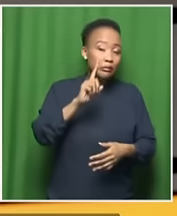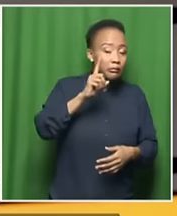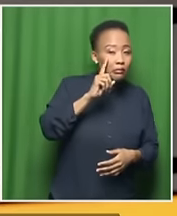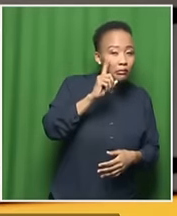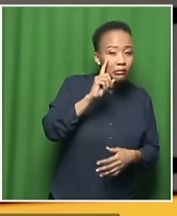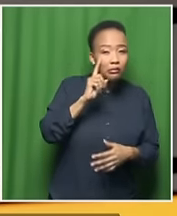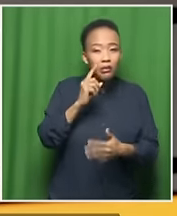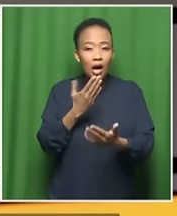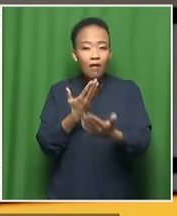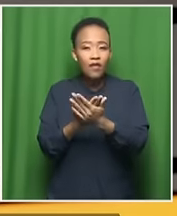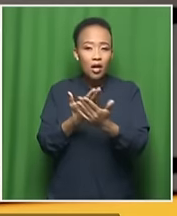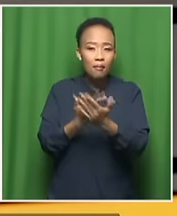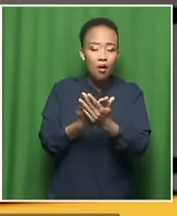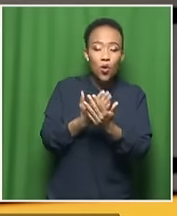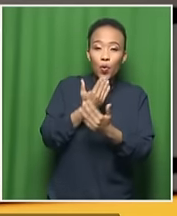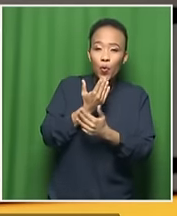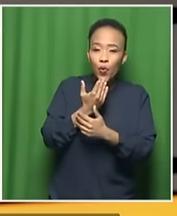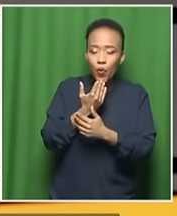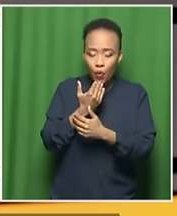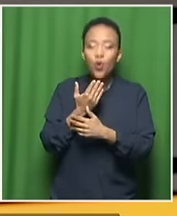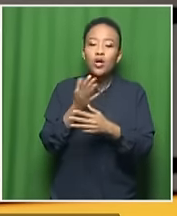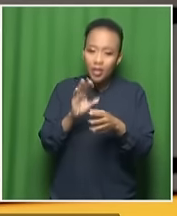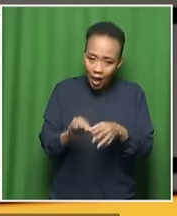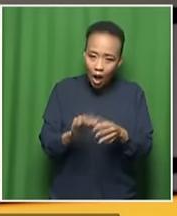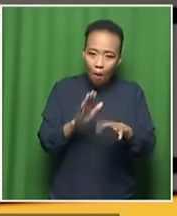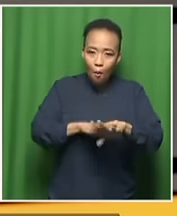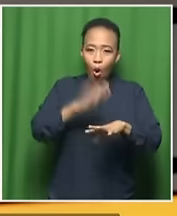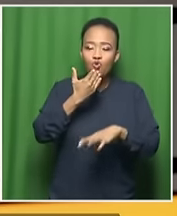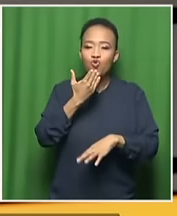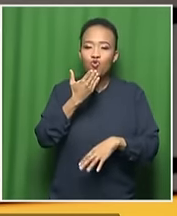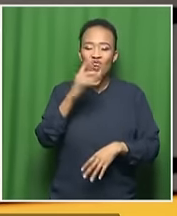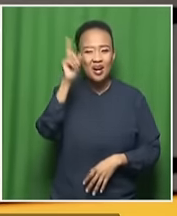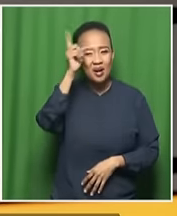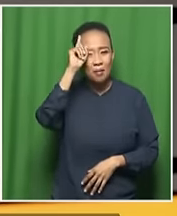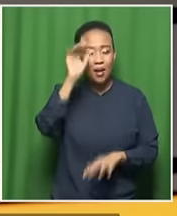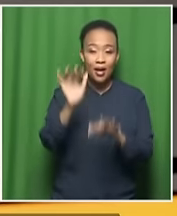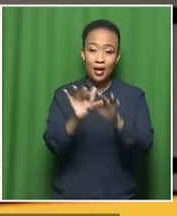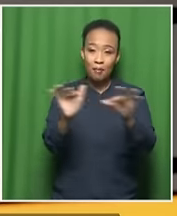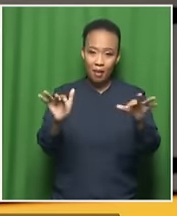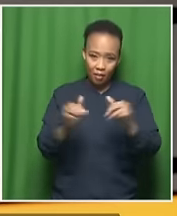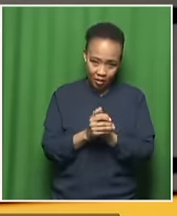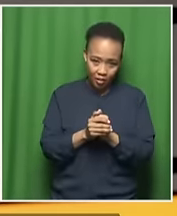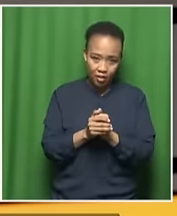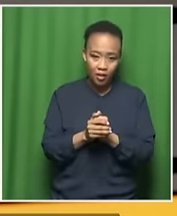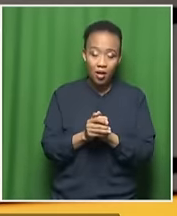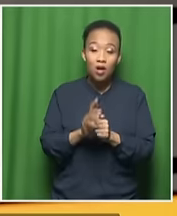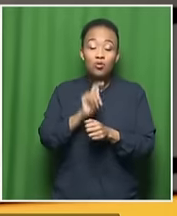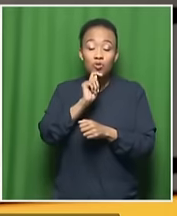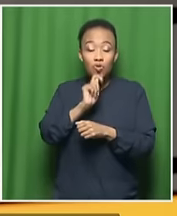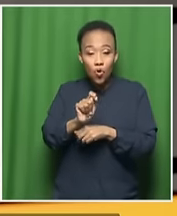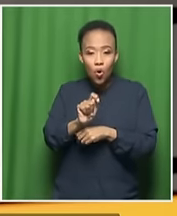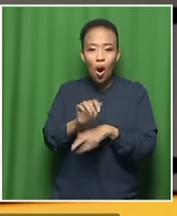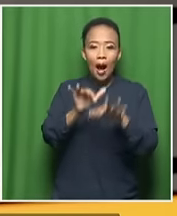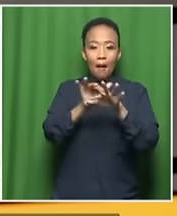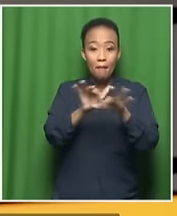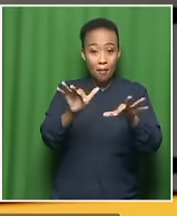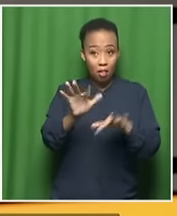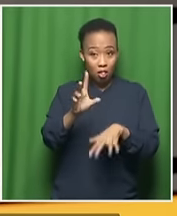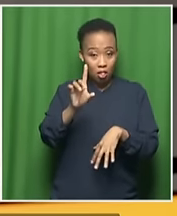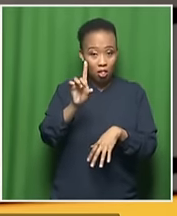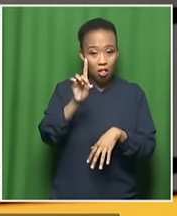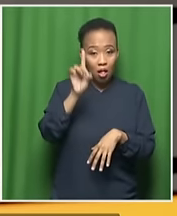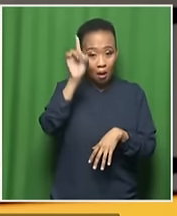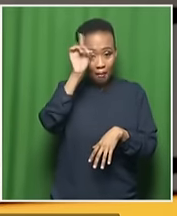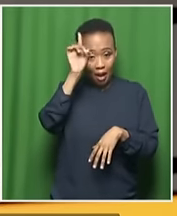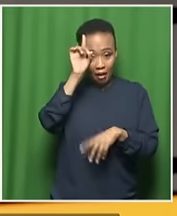majority is actually already black. And therefore, it's just logic that the majority of the workforce in